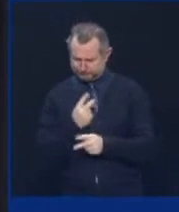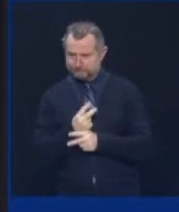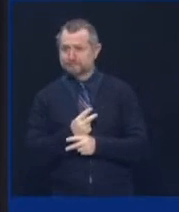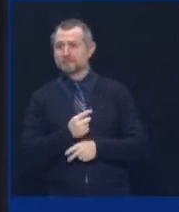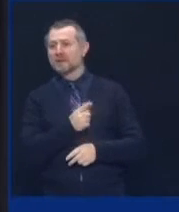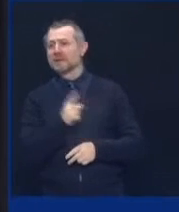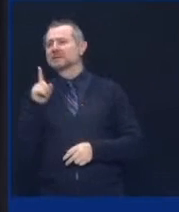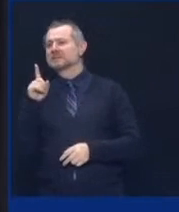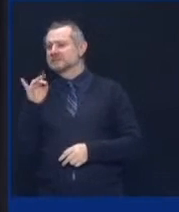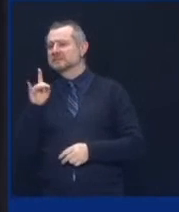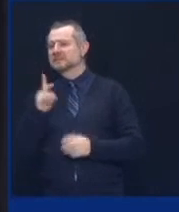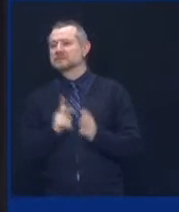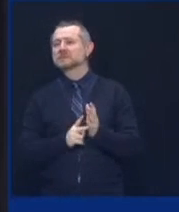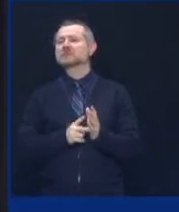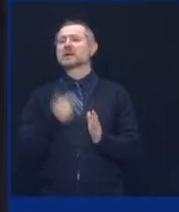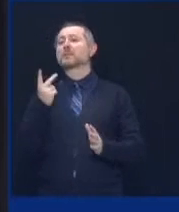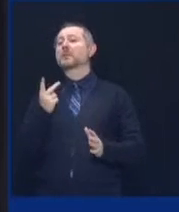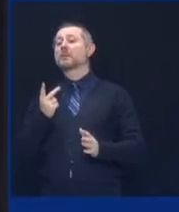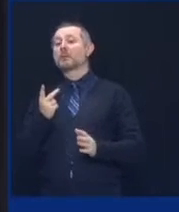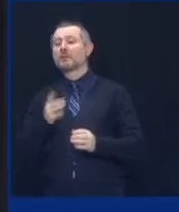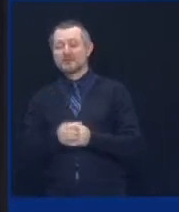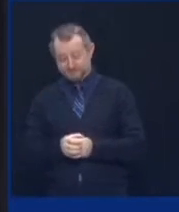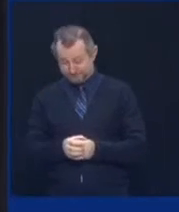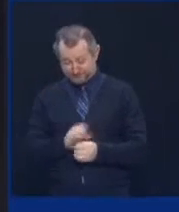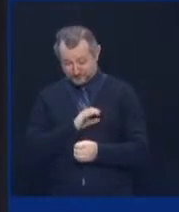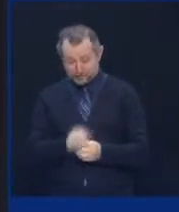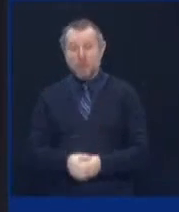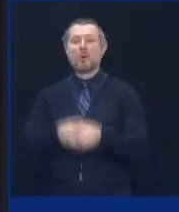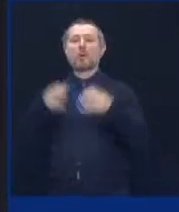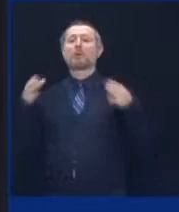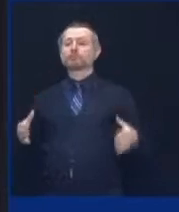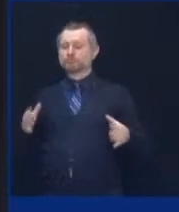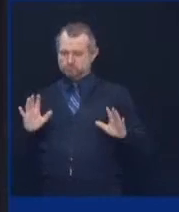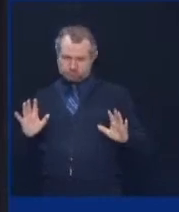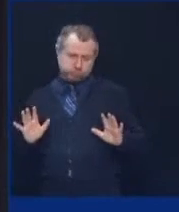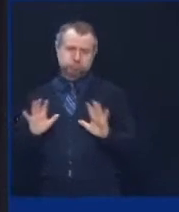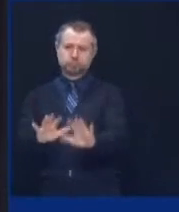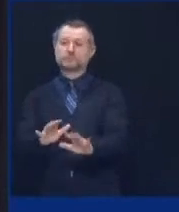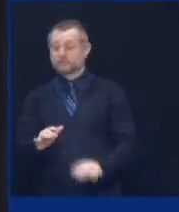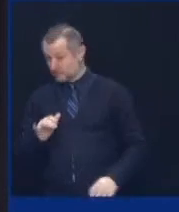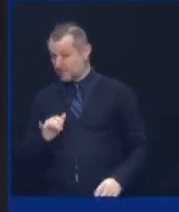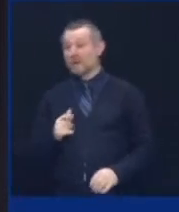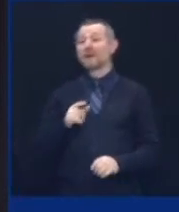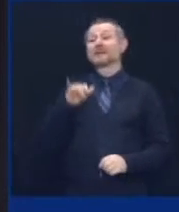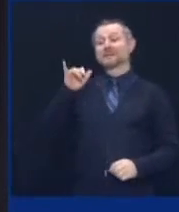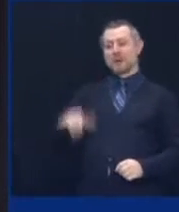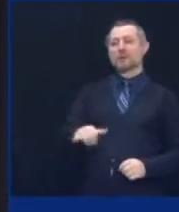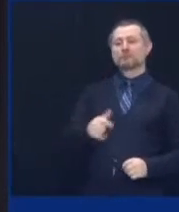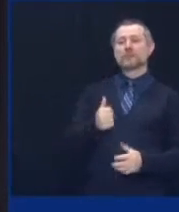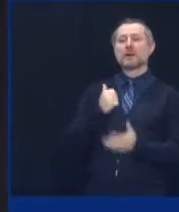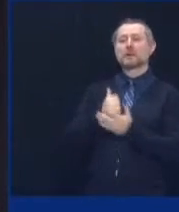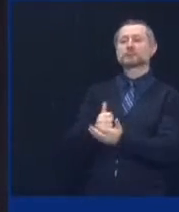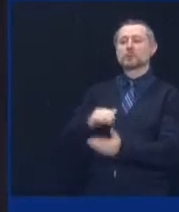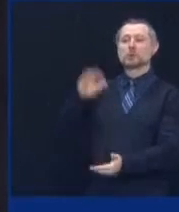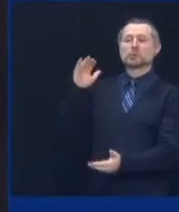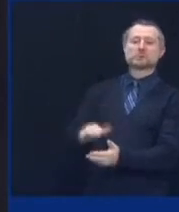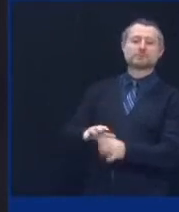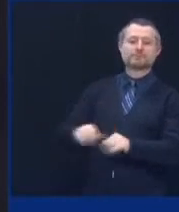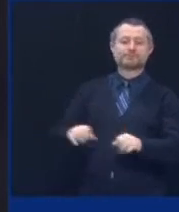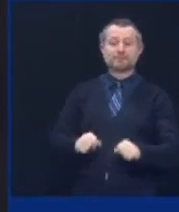the number of police that they had out, and that actually proved effective. But I didn't see the report beyond